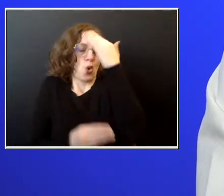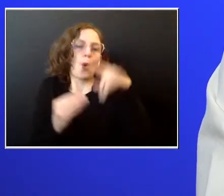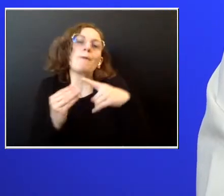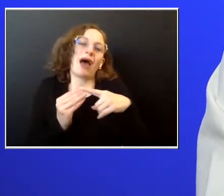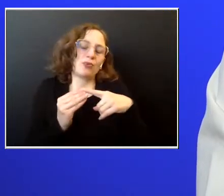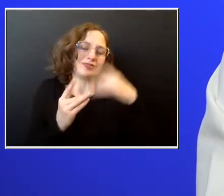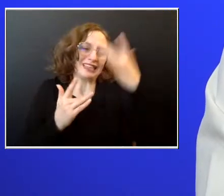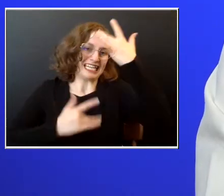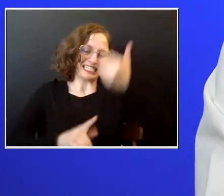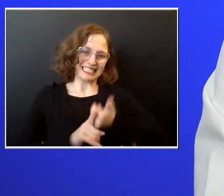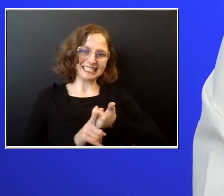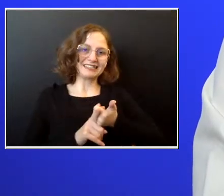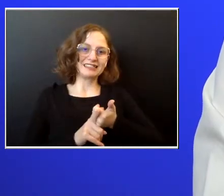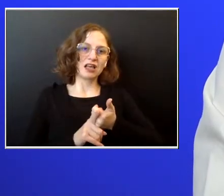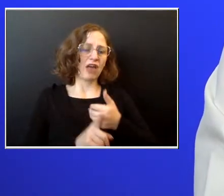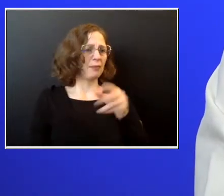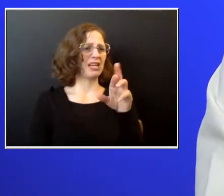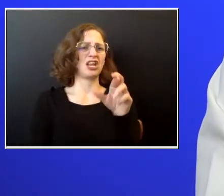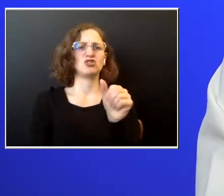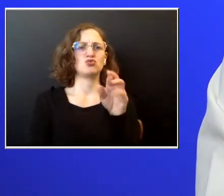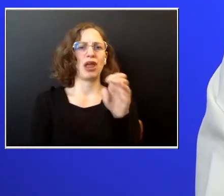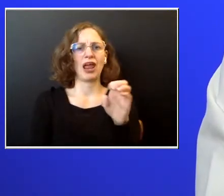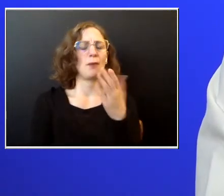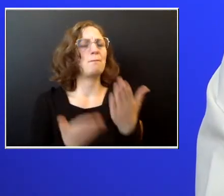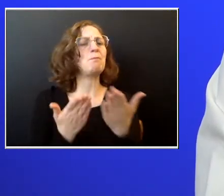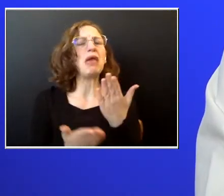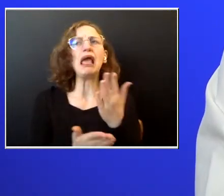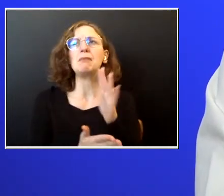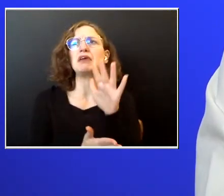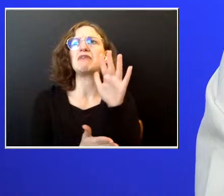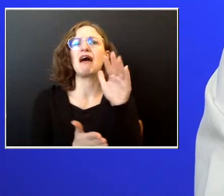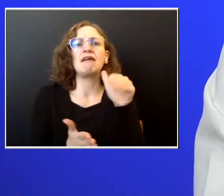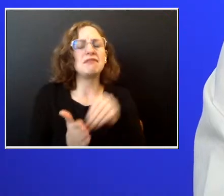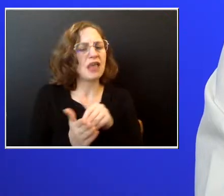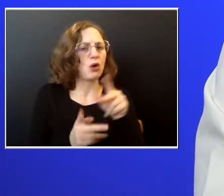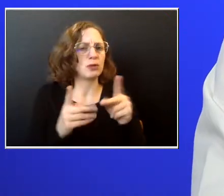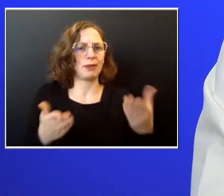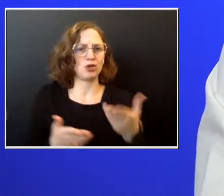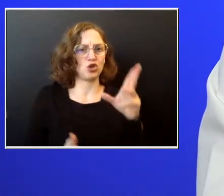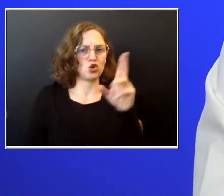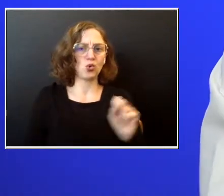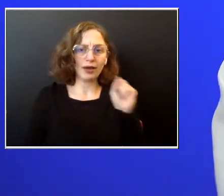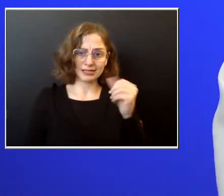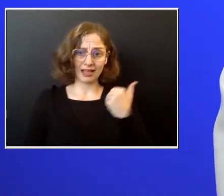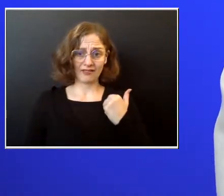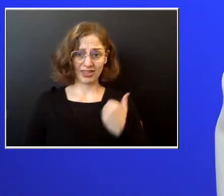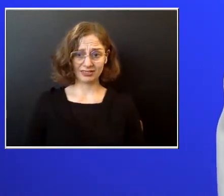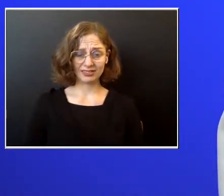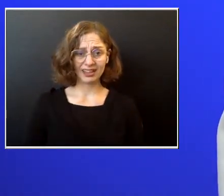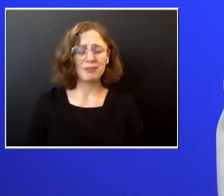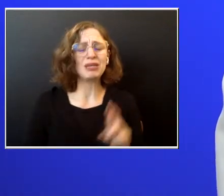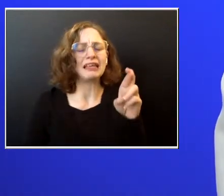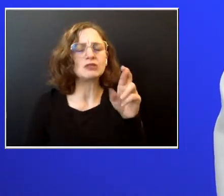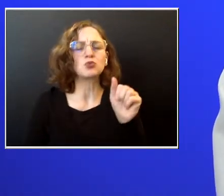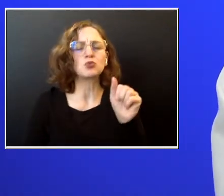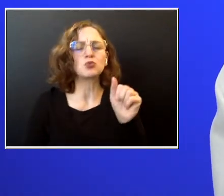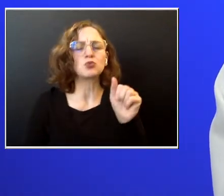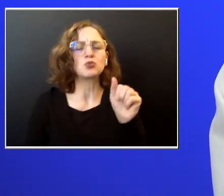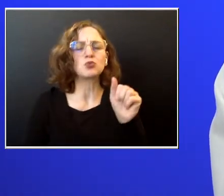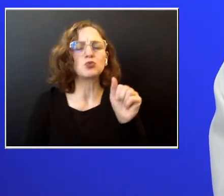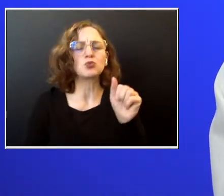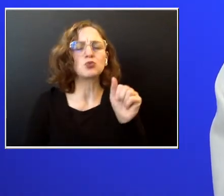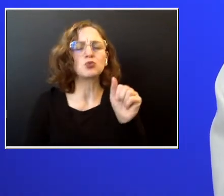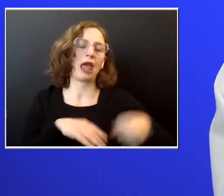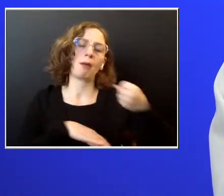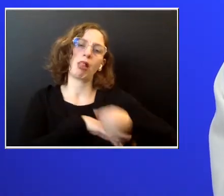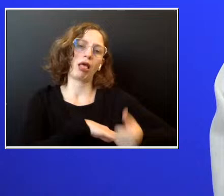be 5,000 people in the United States with Moya Moya. It's very, very rare. And so you can't blame a pediatrician or an internist